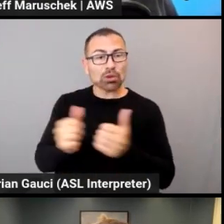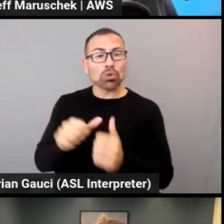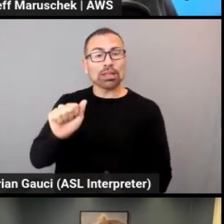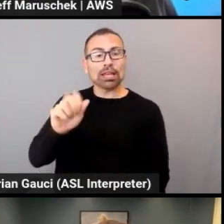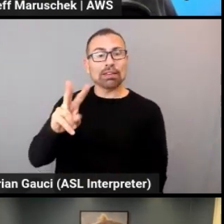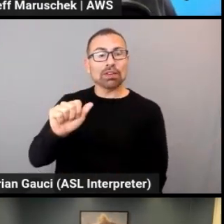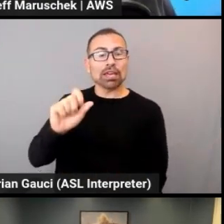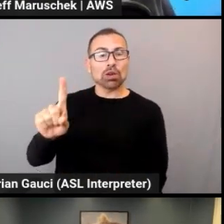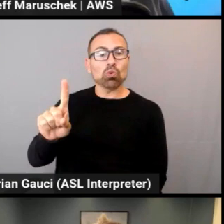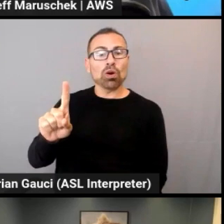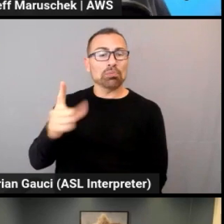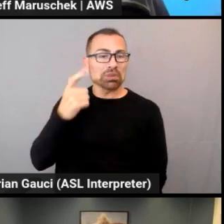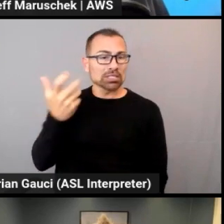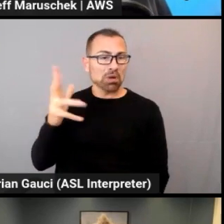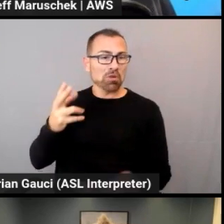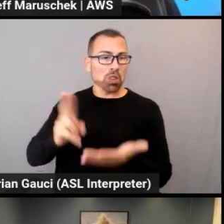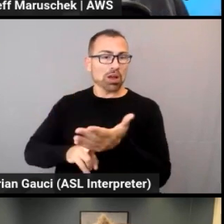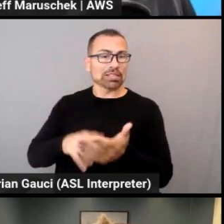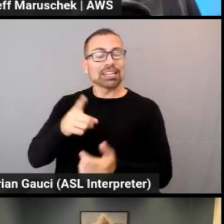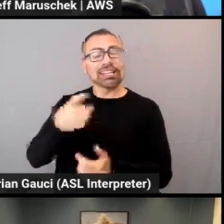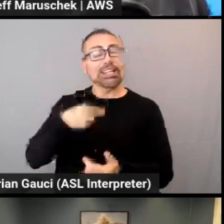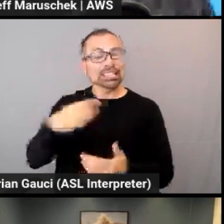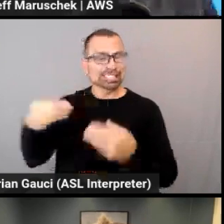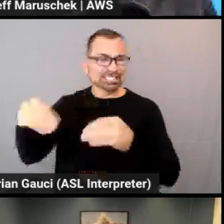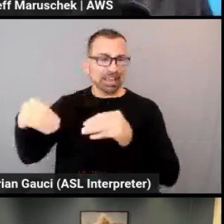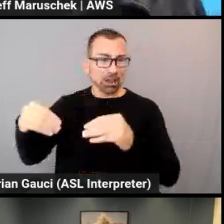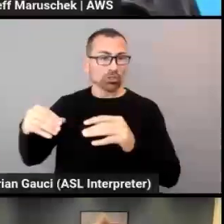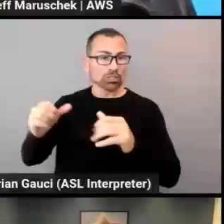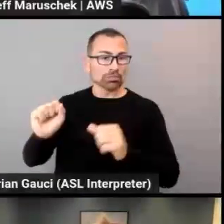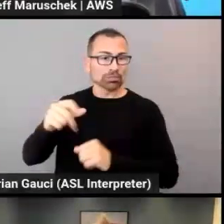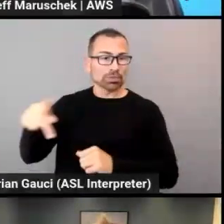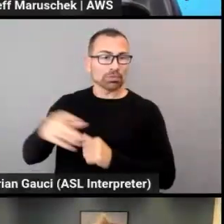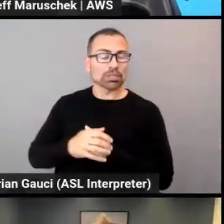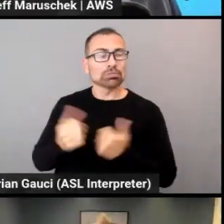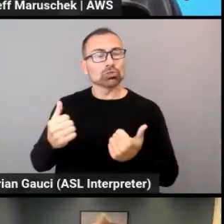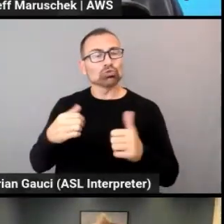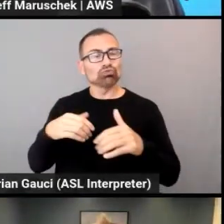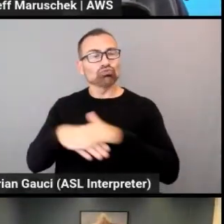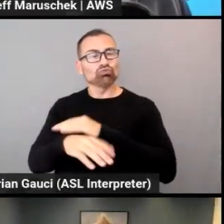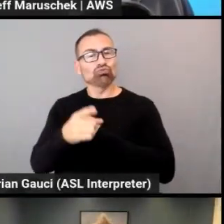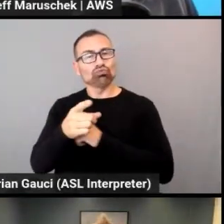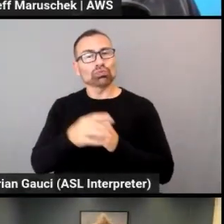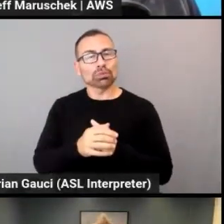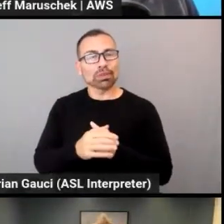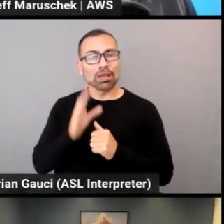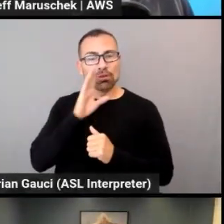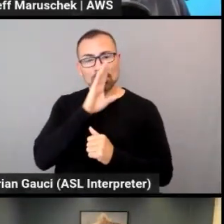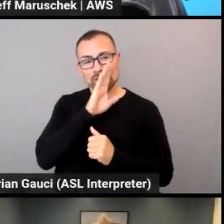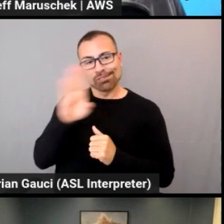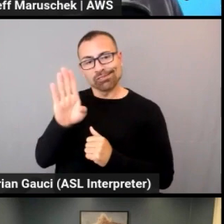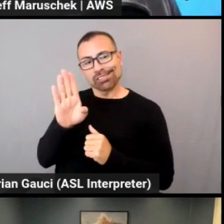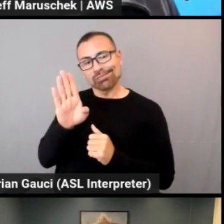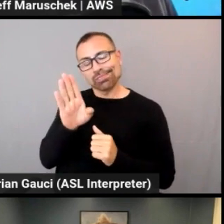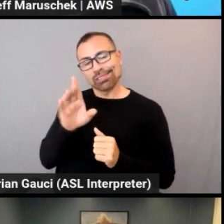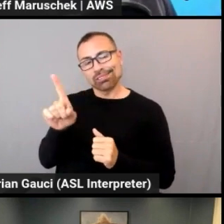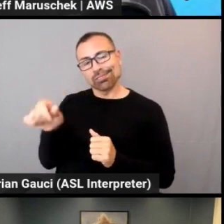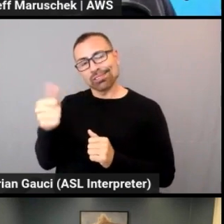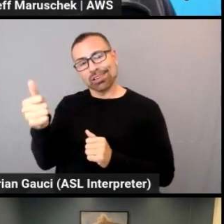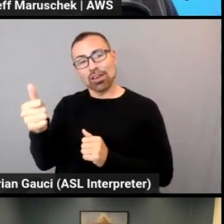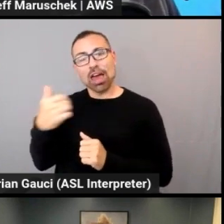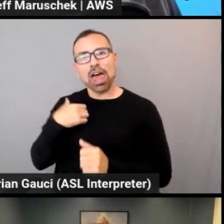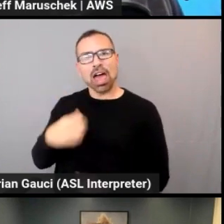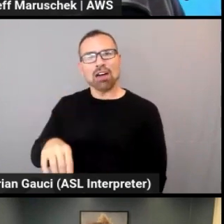I'm already logged in, this is the sales application. I'm going to try going to this. We'll get redirected, and I have a 403